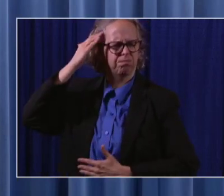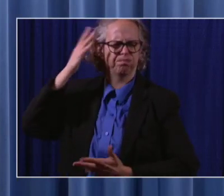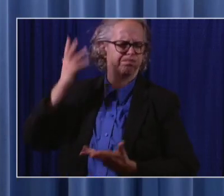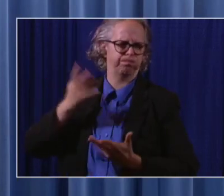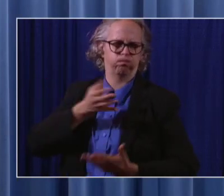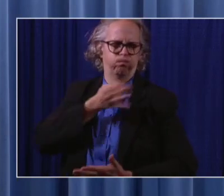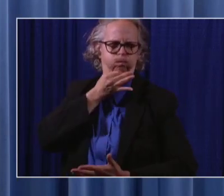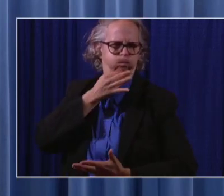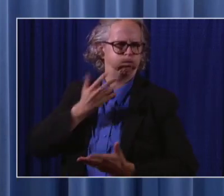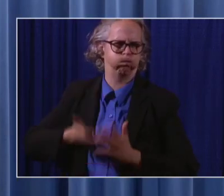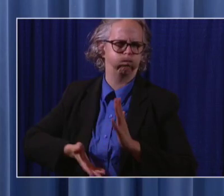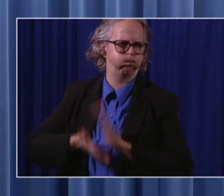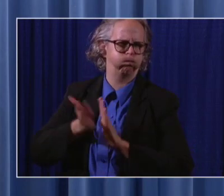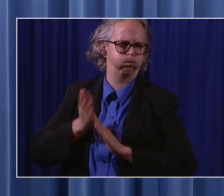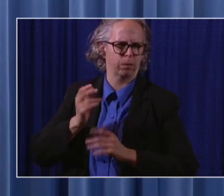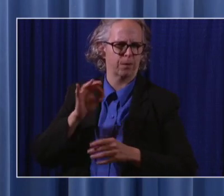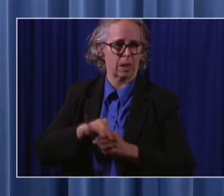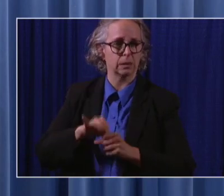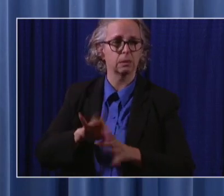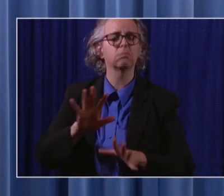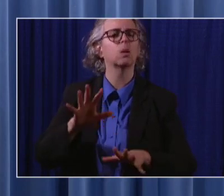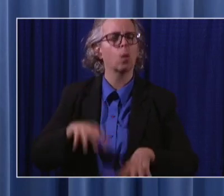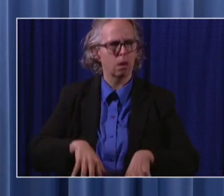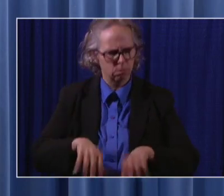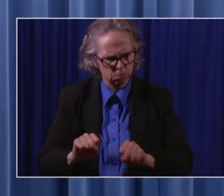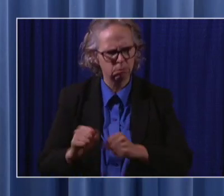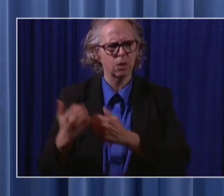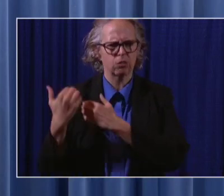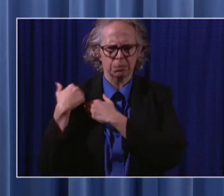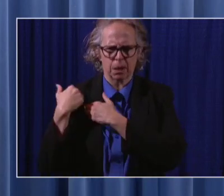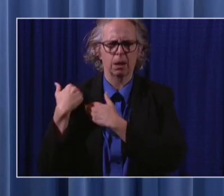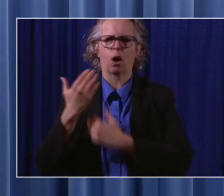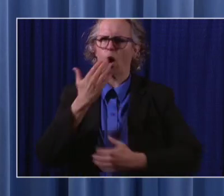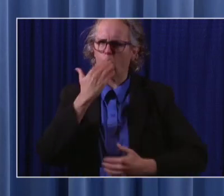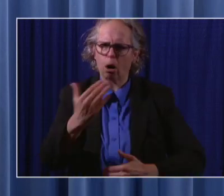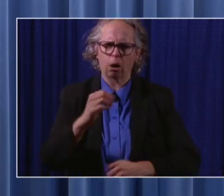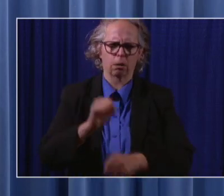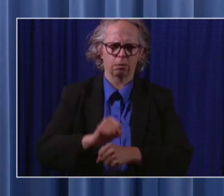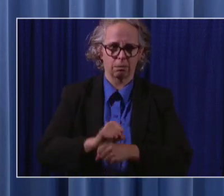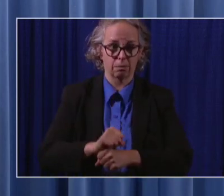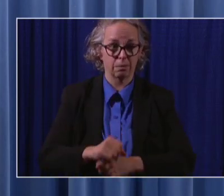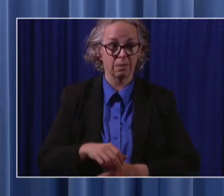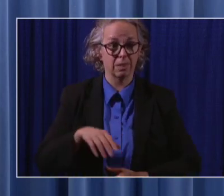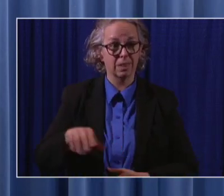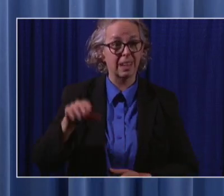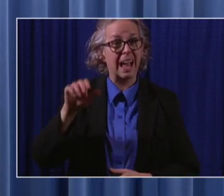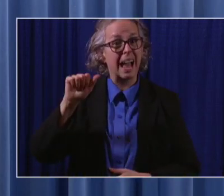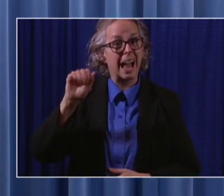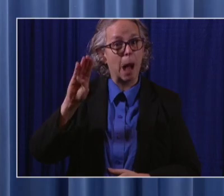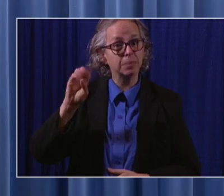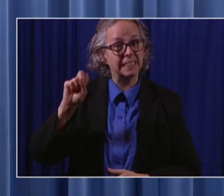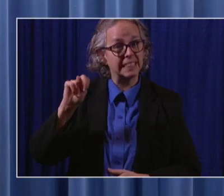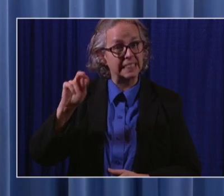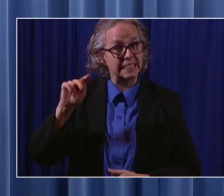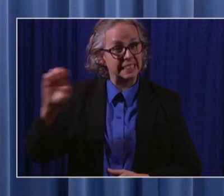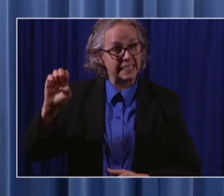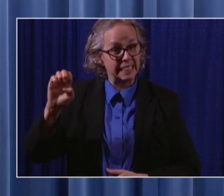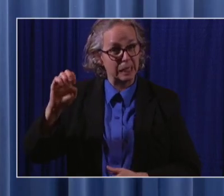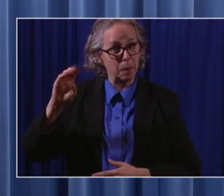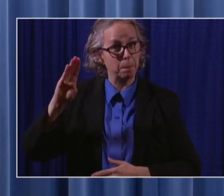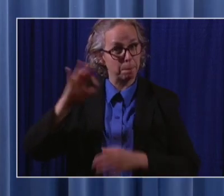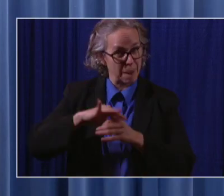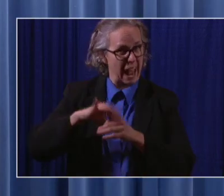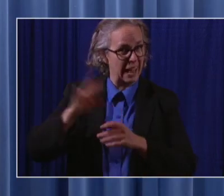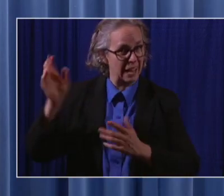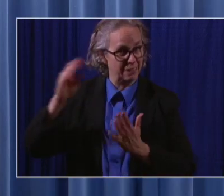very responsible job in running elections. The absentee ballot part of that is well established in Ohio. It's not our first